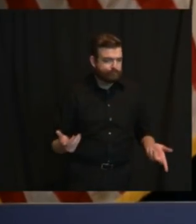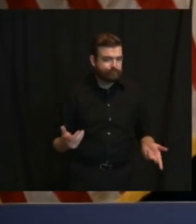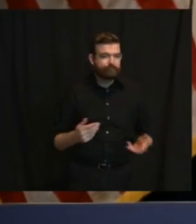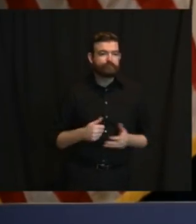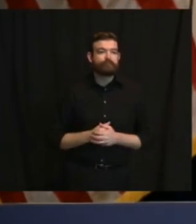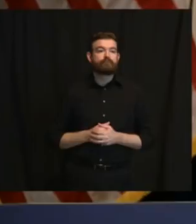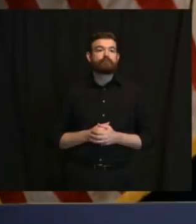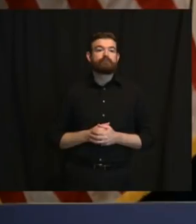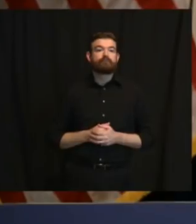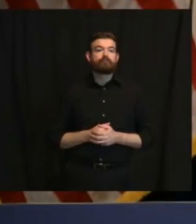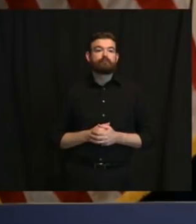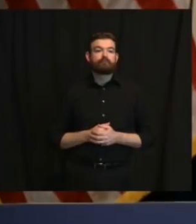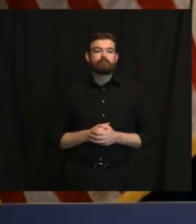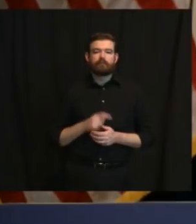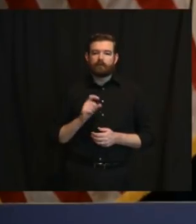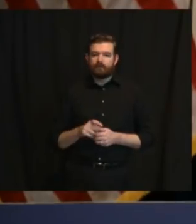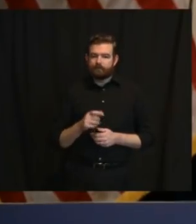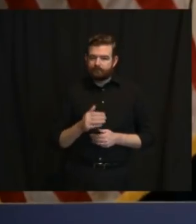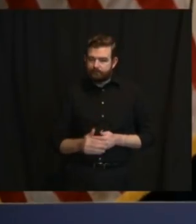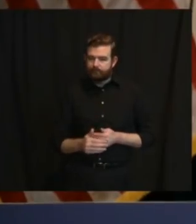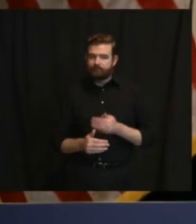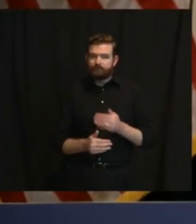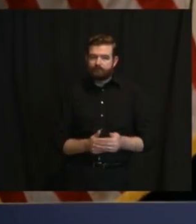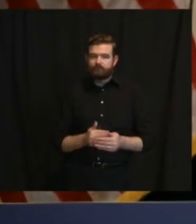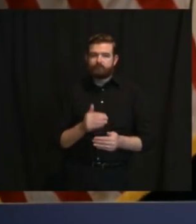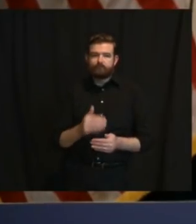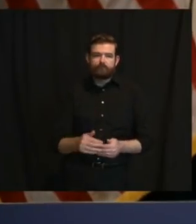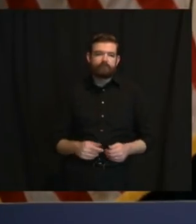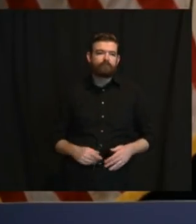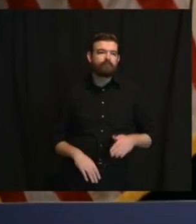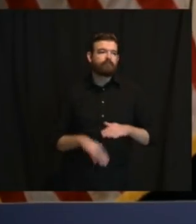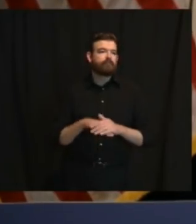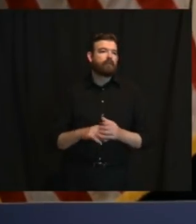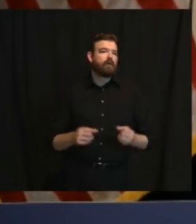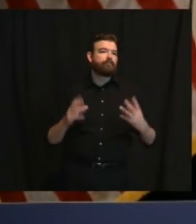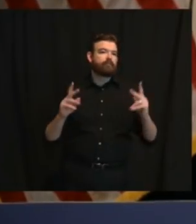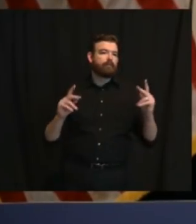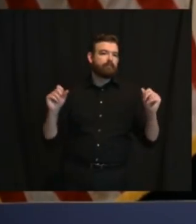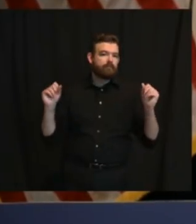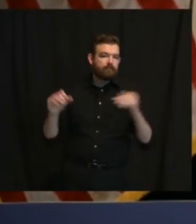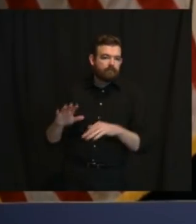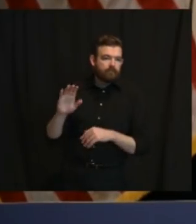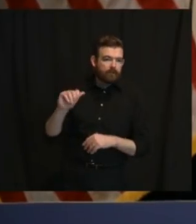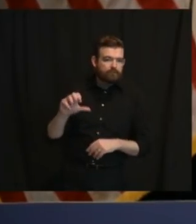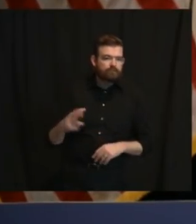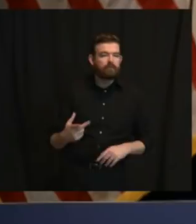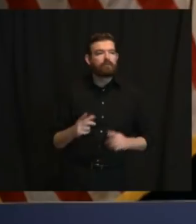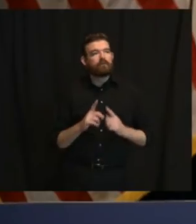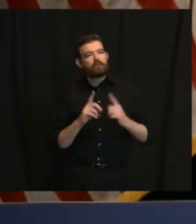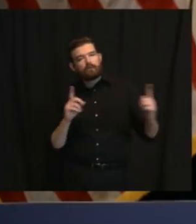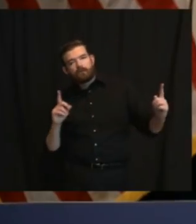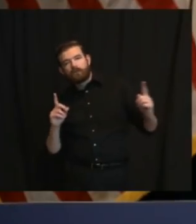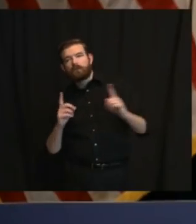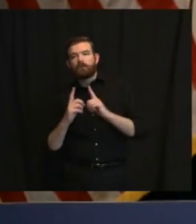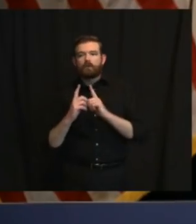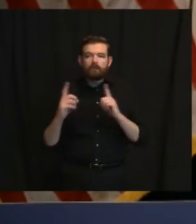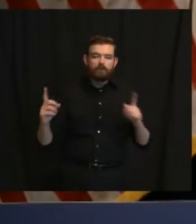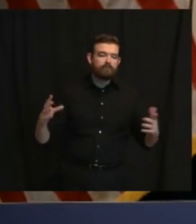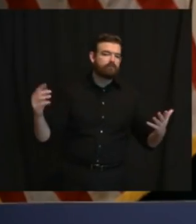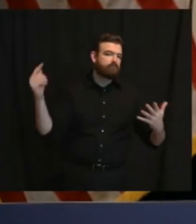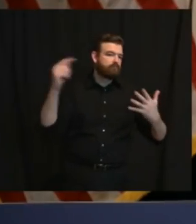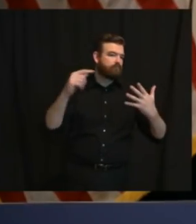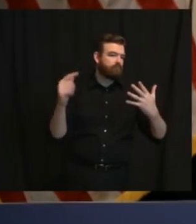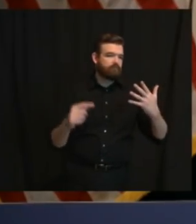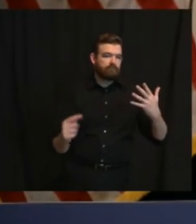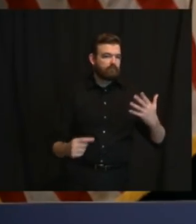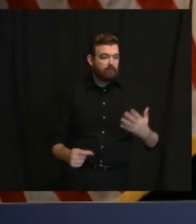steps in place that, capacity, social distancing, that we just haven't. Your last question, John, was yes, the executive orders